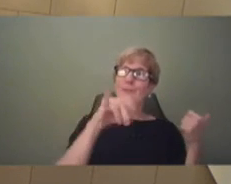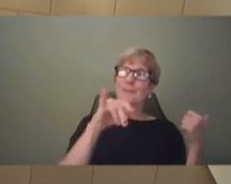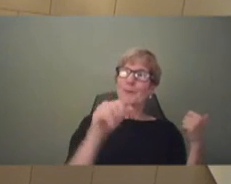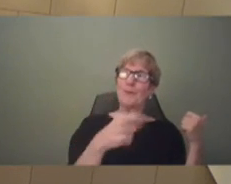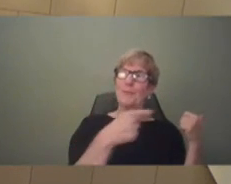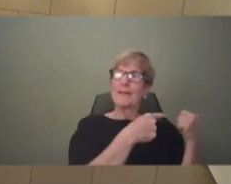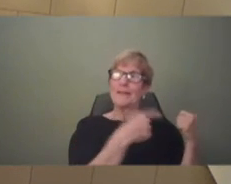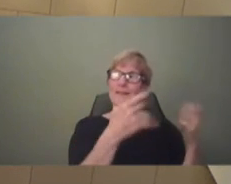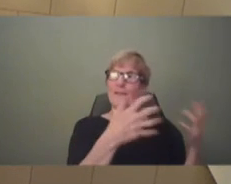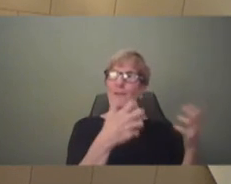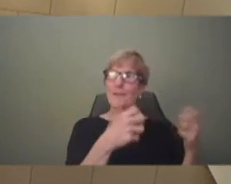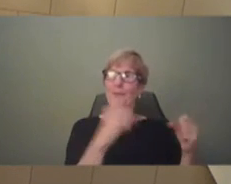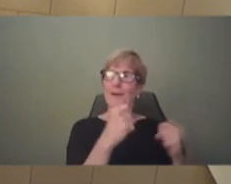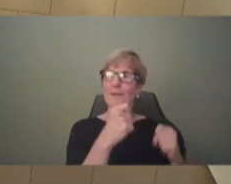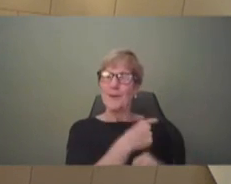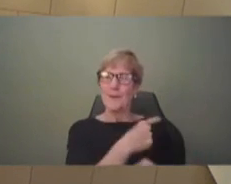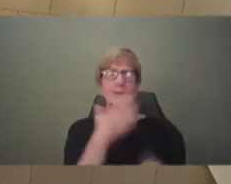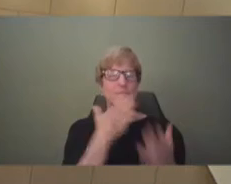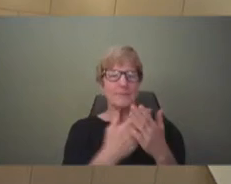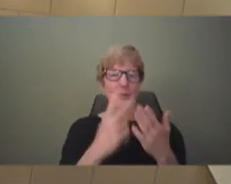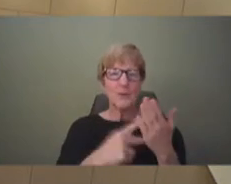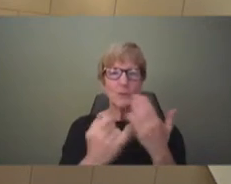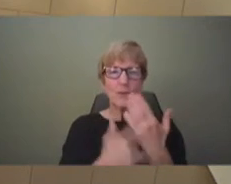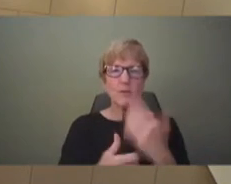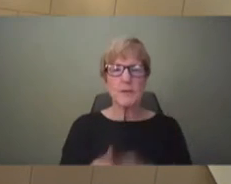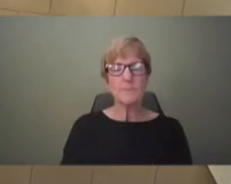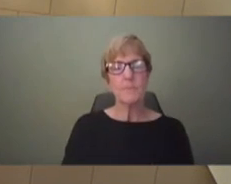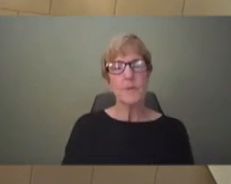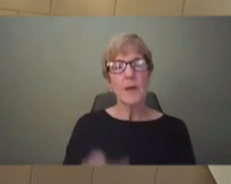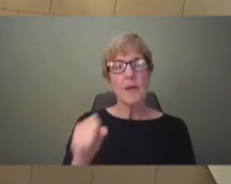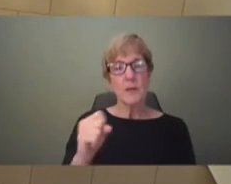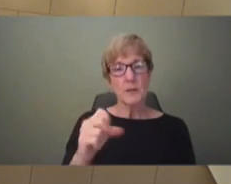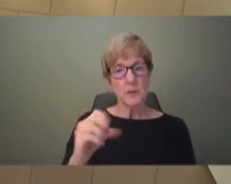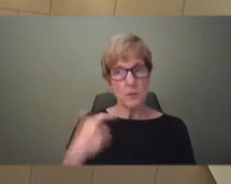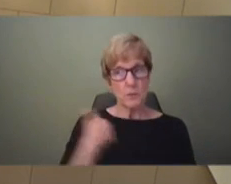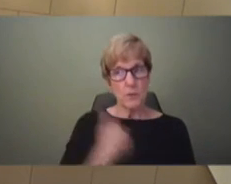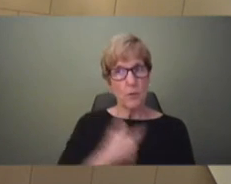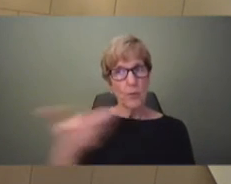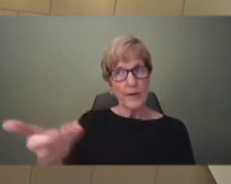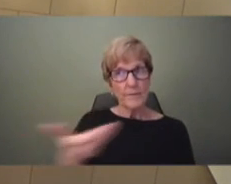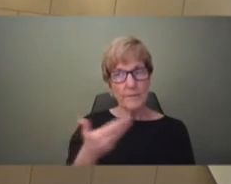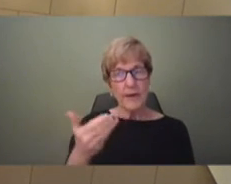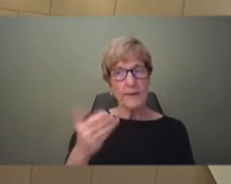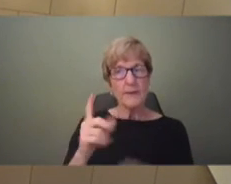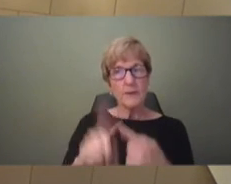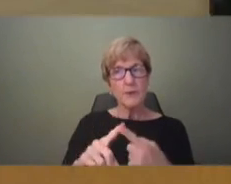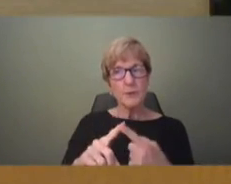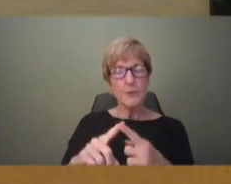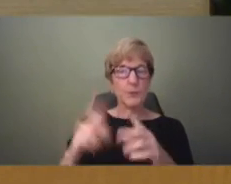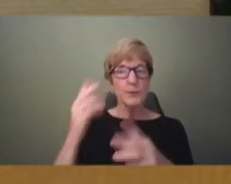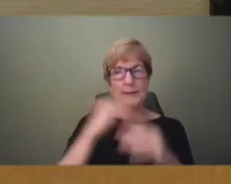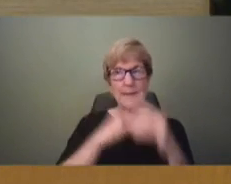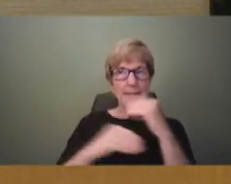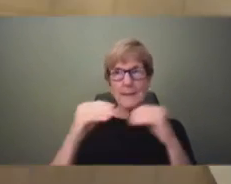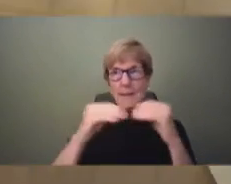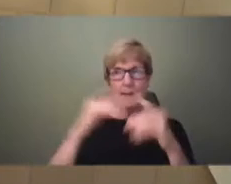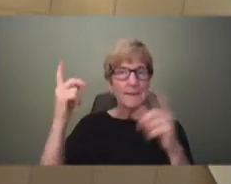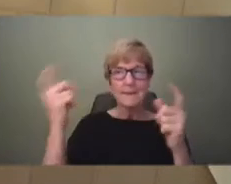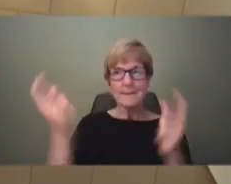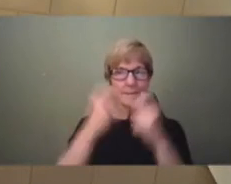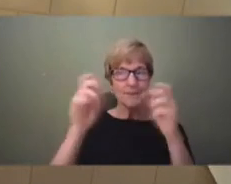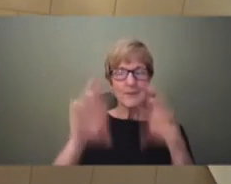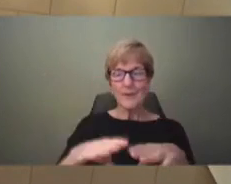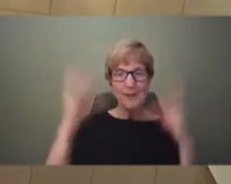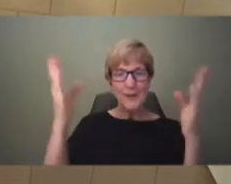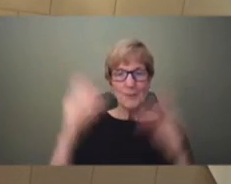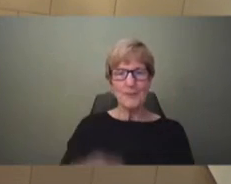but yeah very good project so are are we invite are we invited to the dining grand opening absolutely all